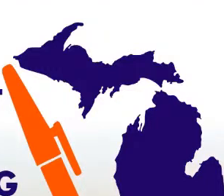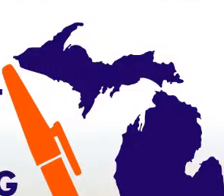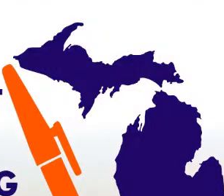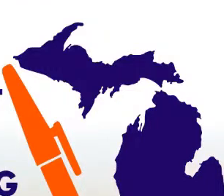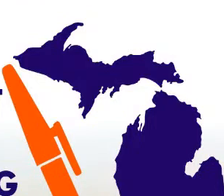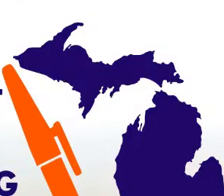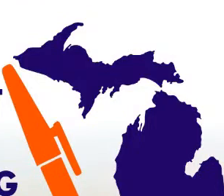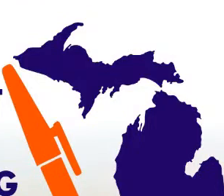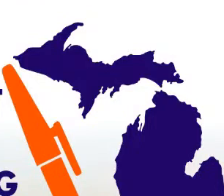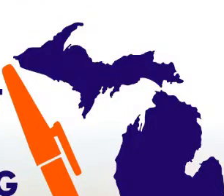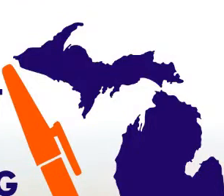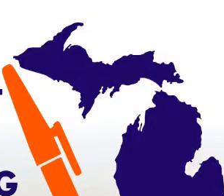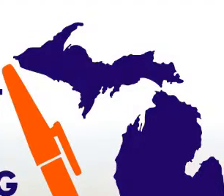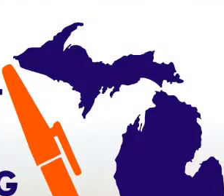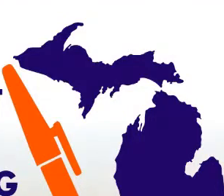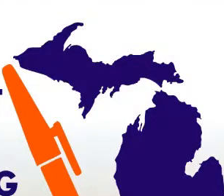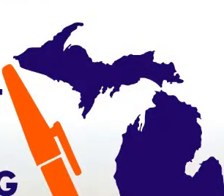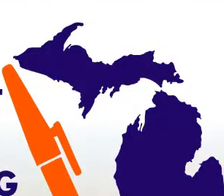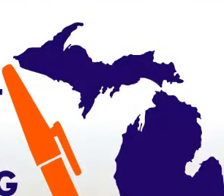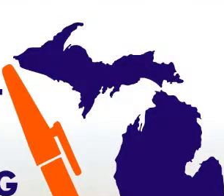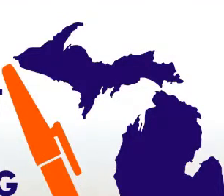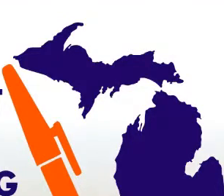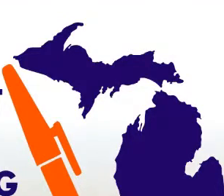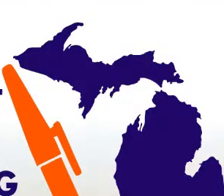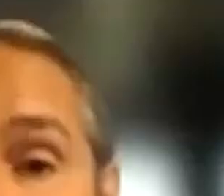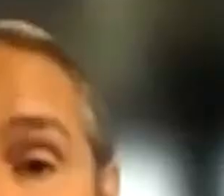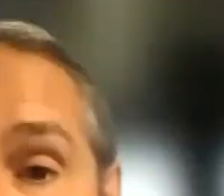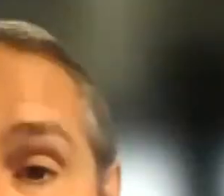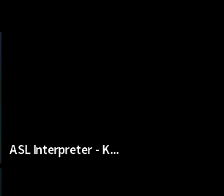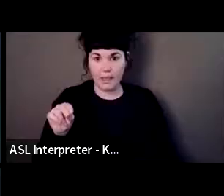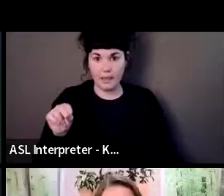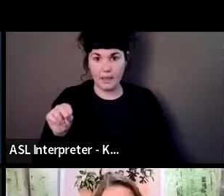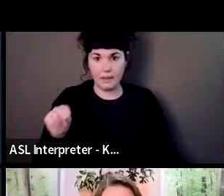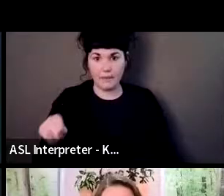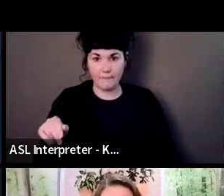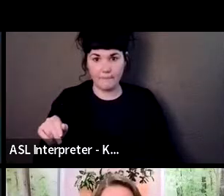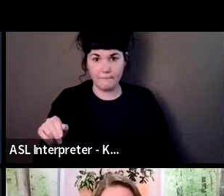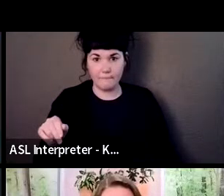Aye. Aye. All opposed, raise your hand and say nay.